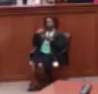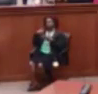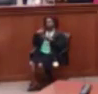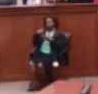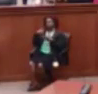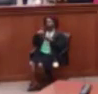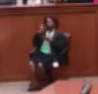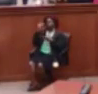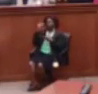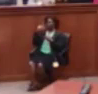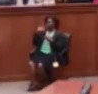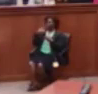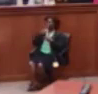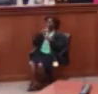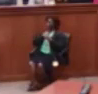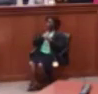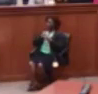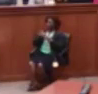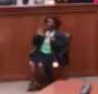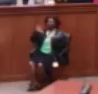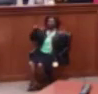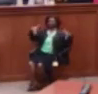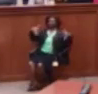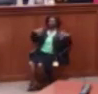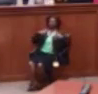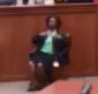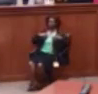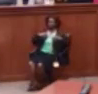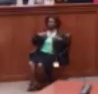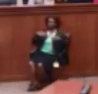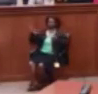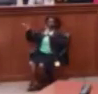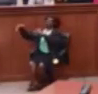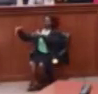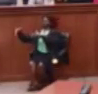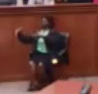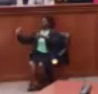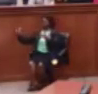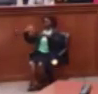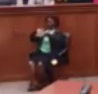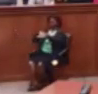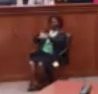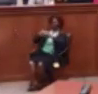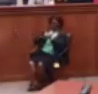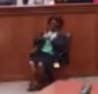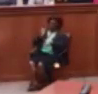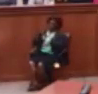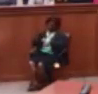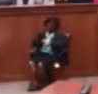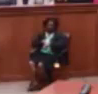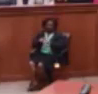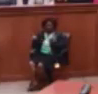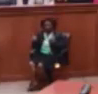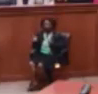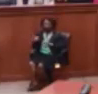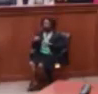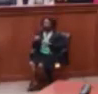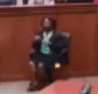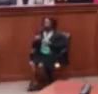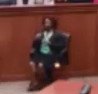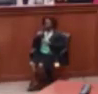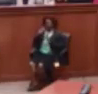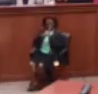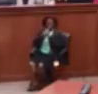large entities into a collaborative process and delivery of instruction. But as I said, I think you saw in the